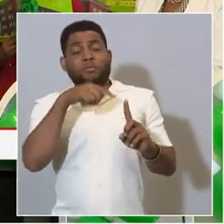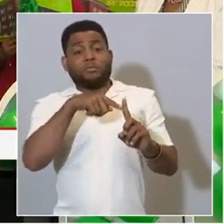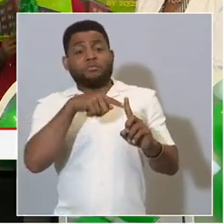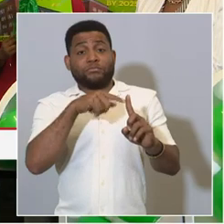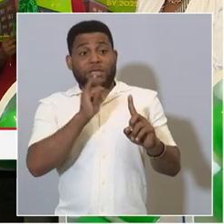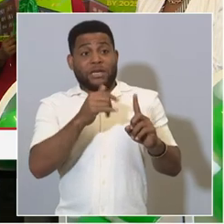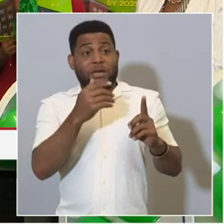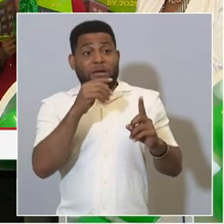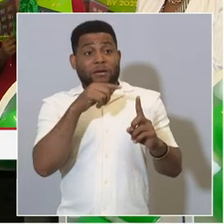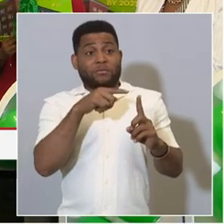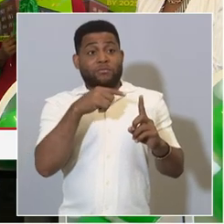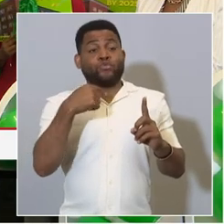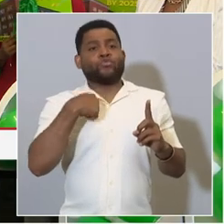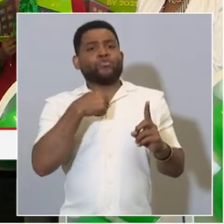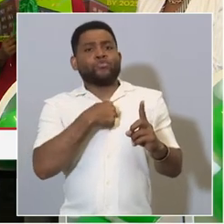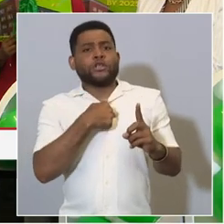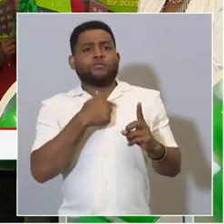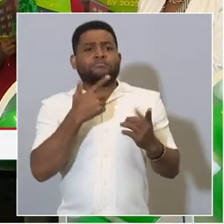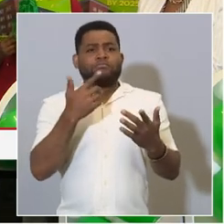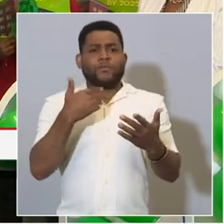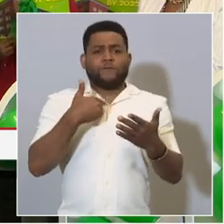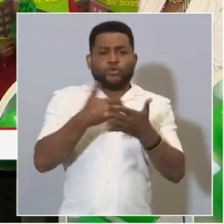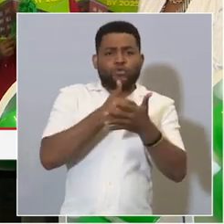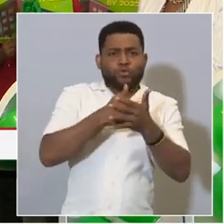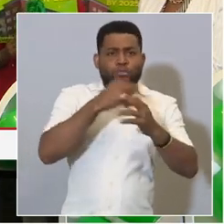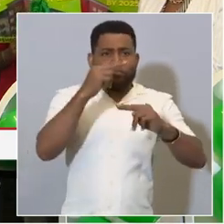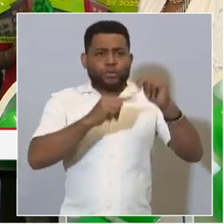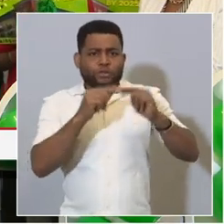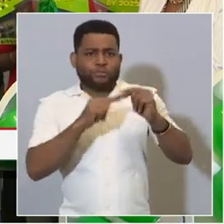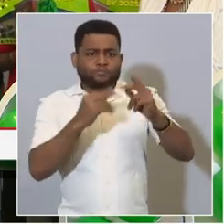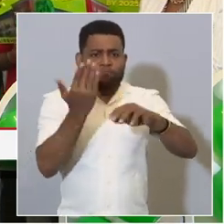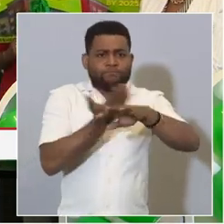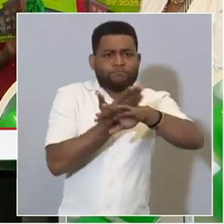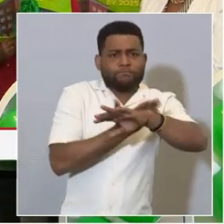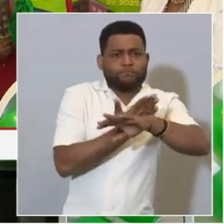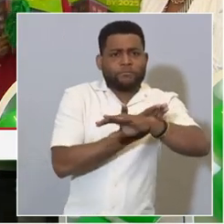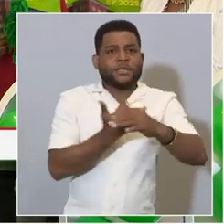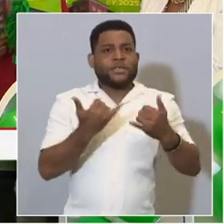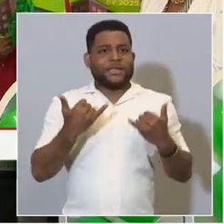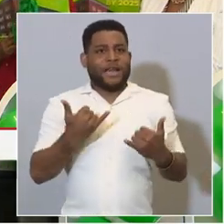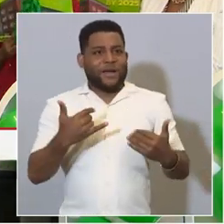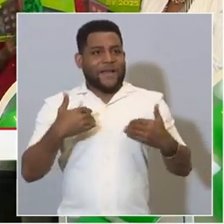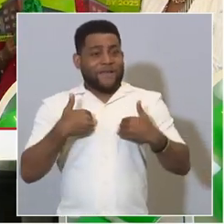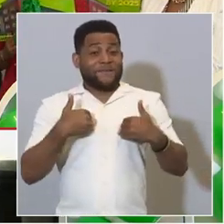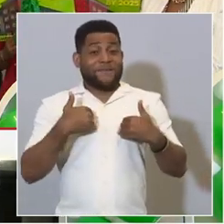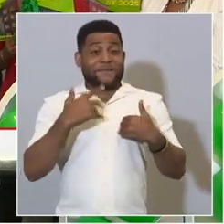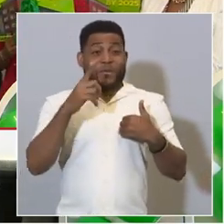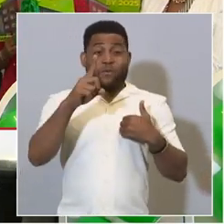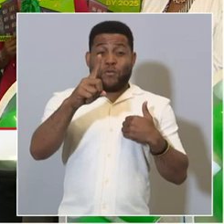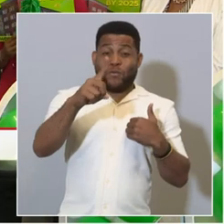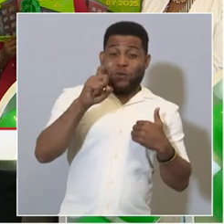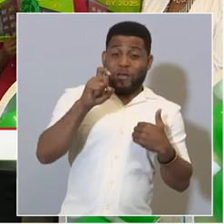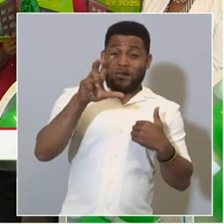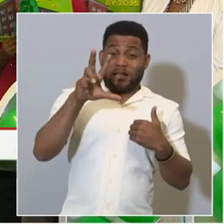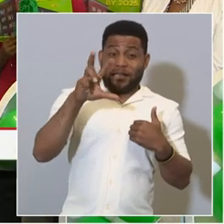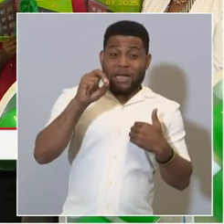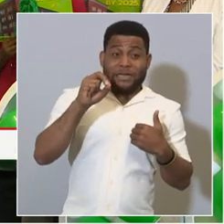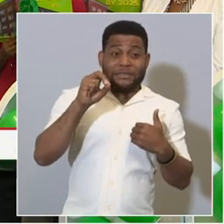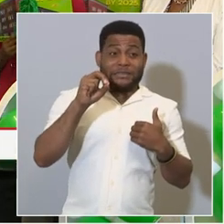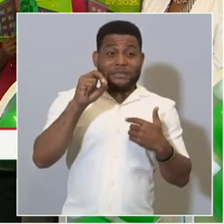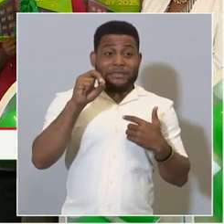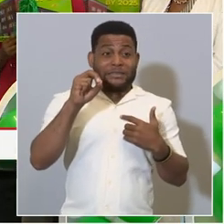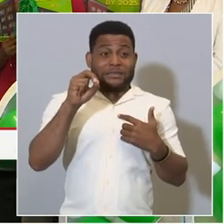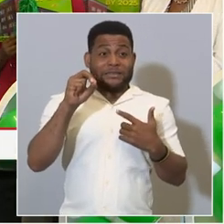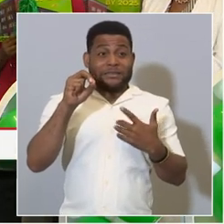remain at the site. Today, the new Terrace Manor comprises 130 of